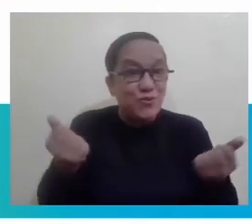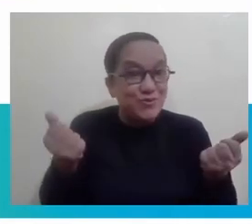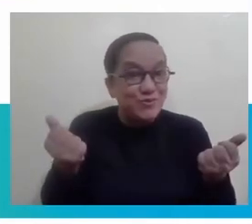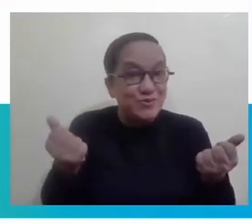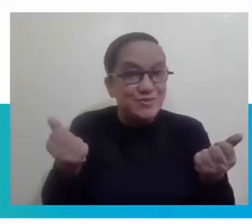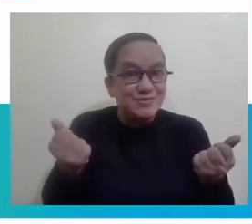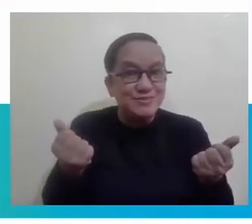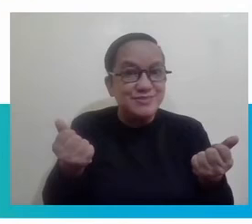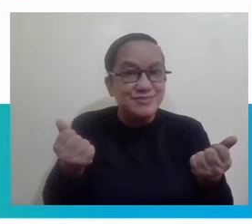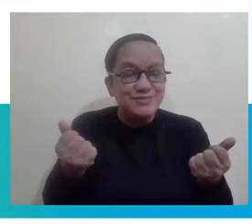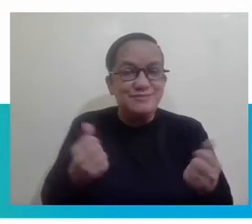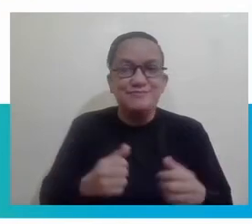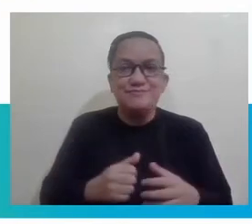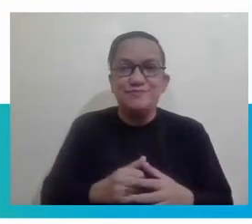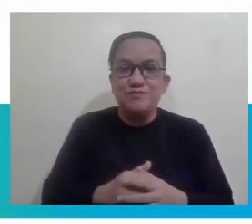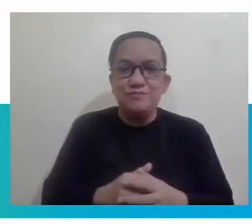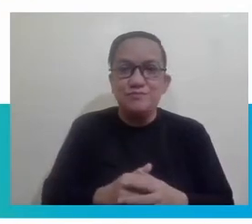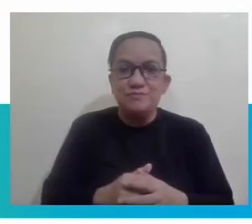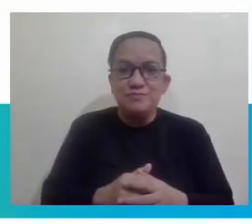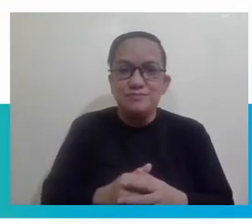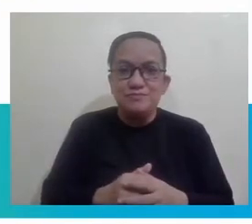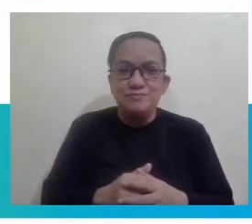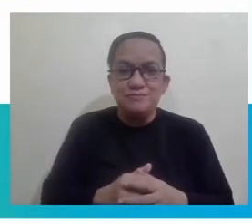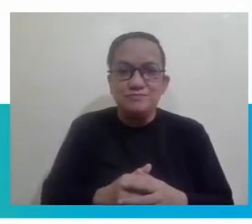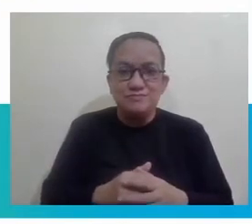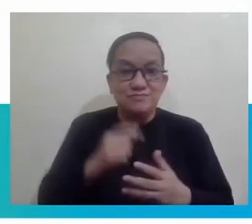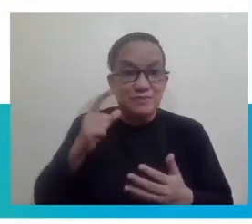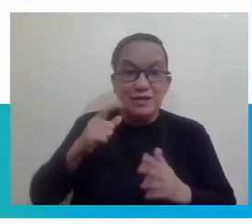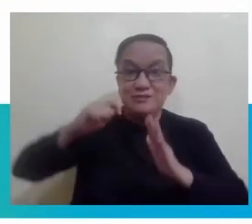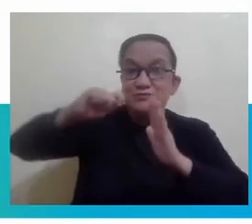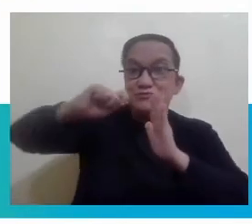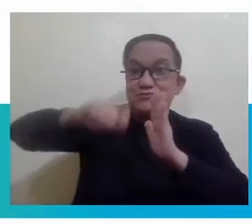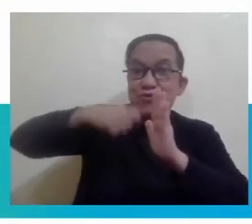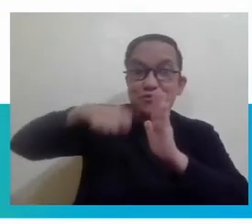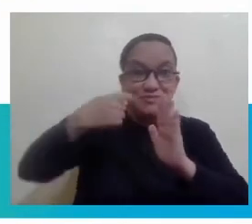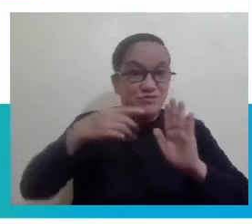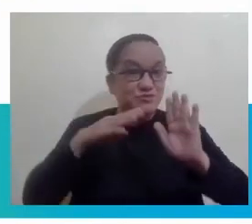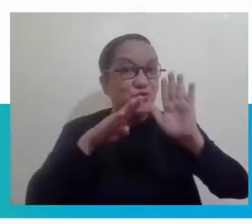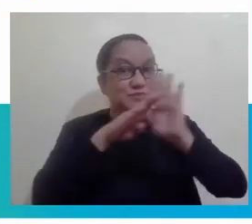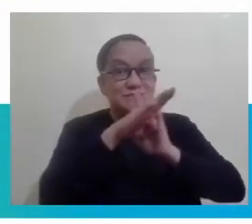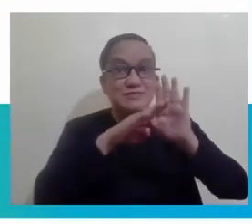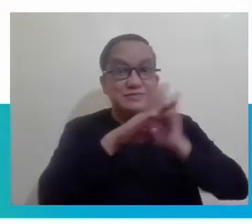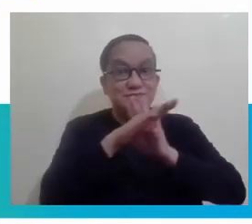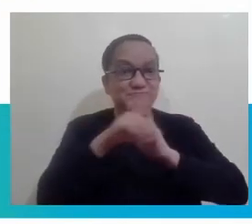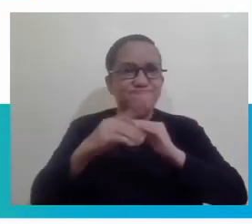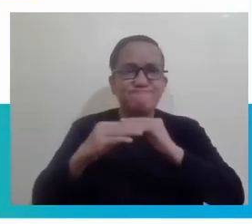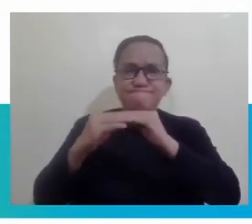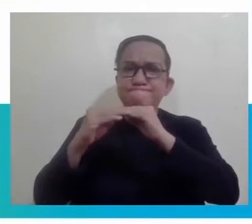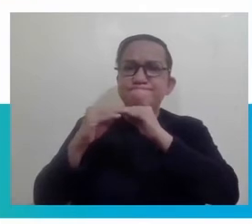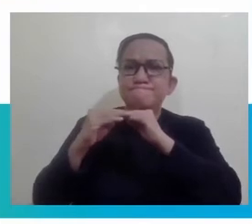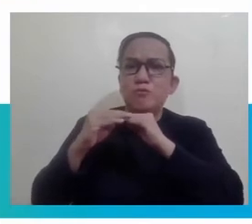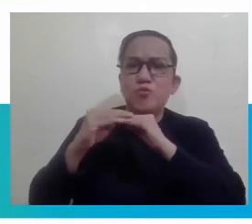projects or developments will only be sustainable in many respects